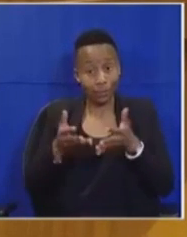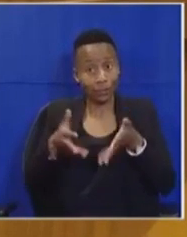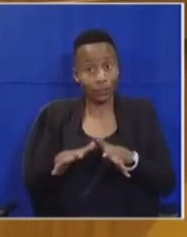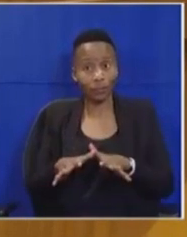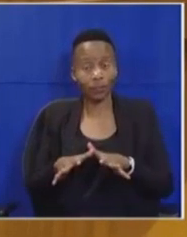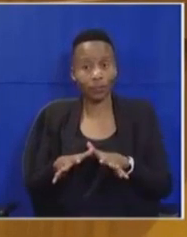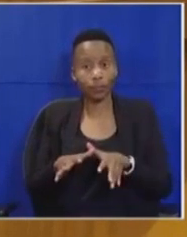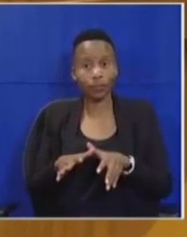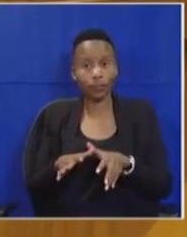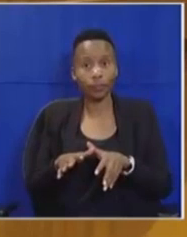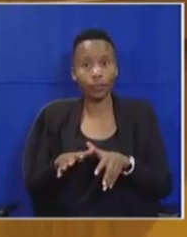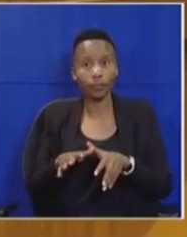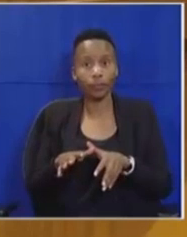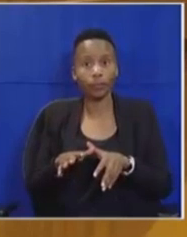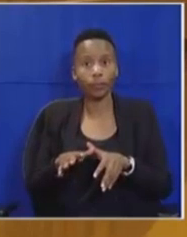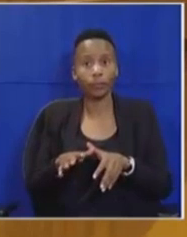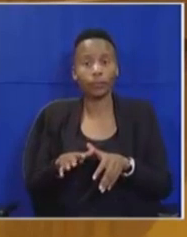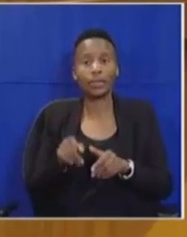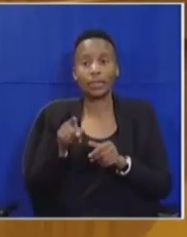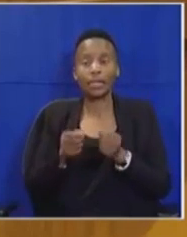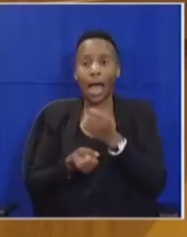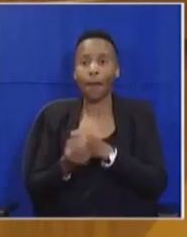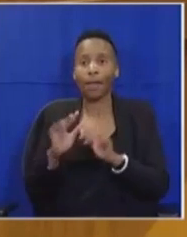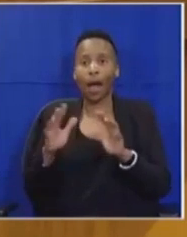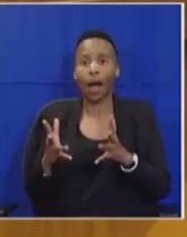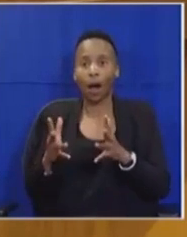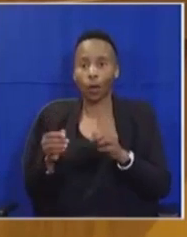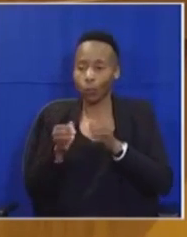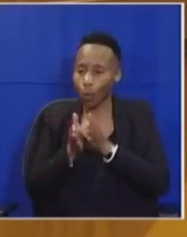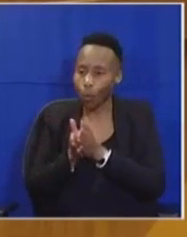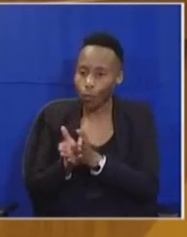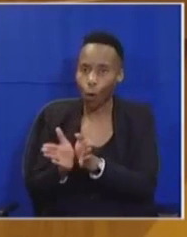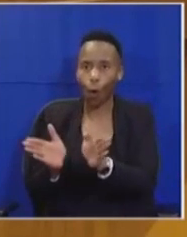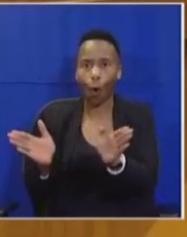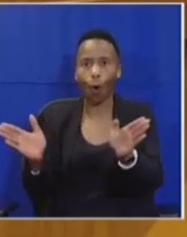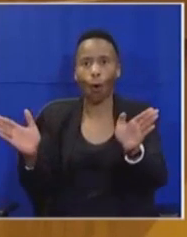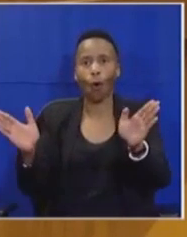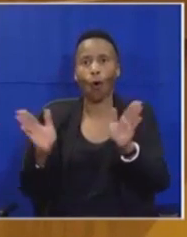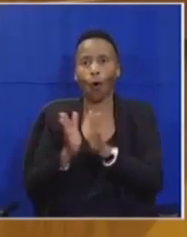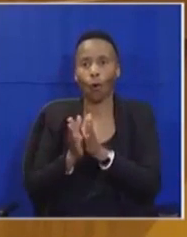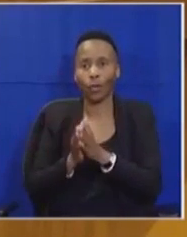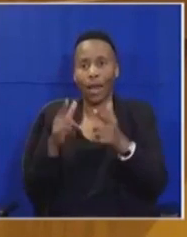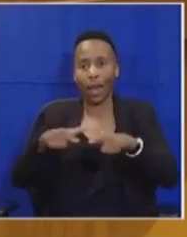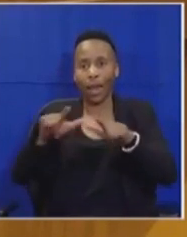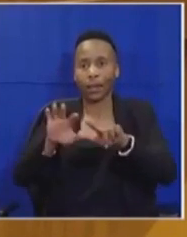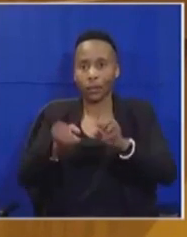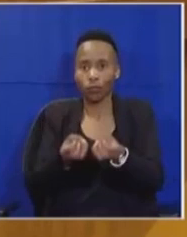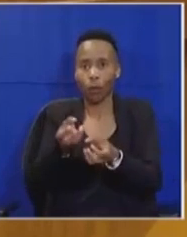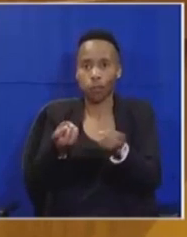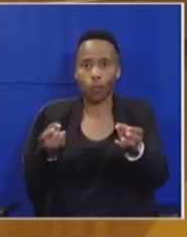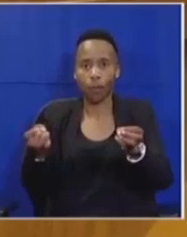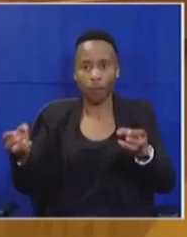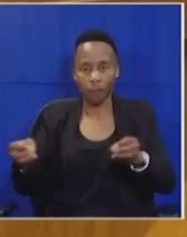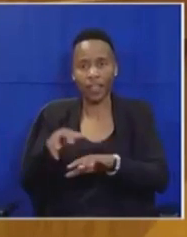should take place within a broad and comprehensive land redistribution and agricultural development program.